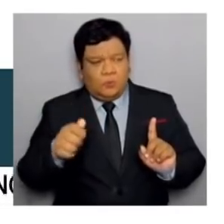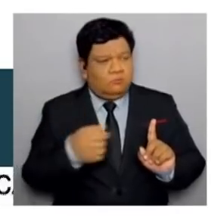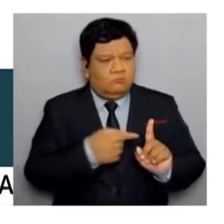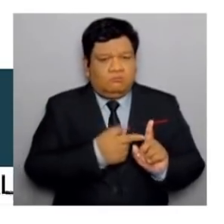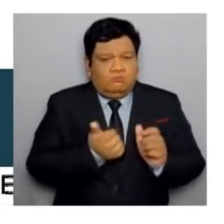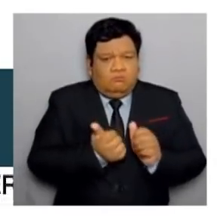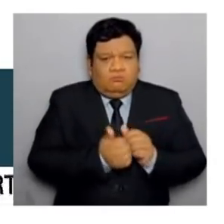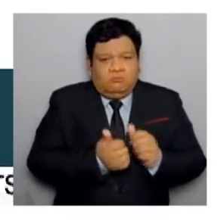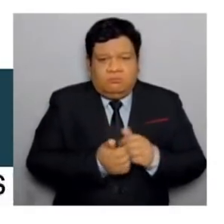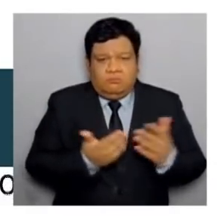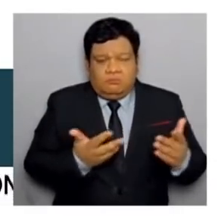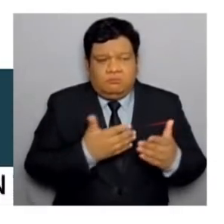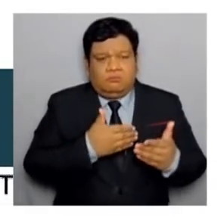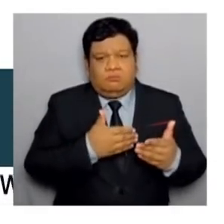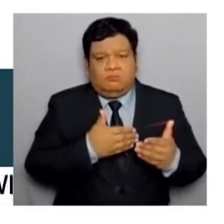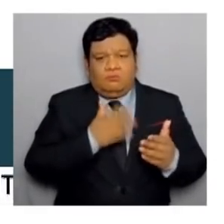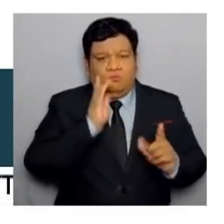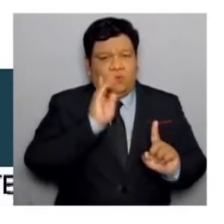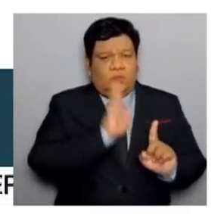his impending administration?